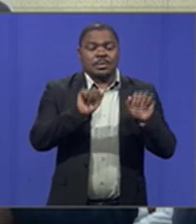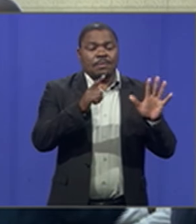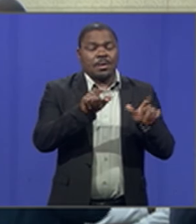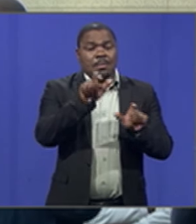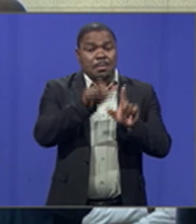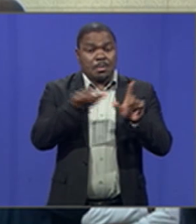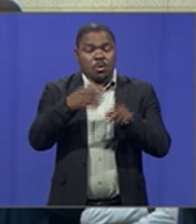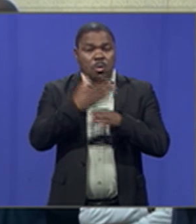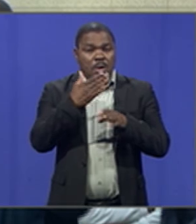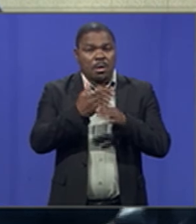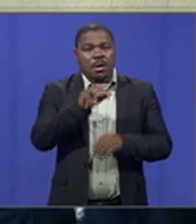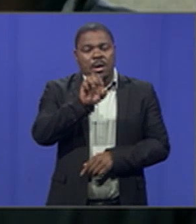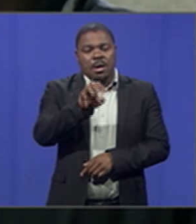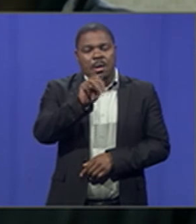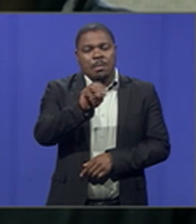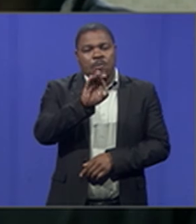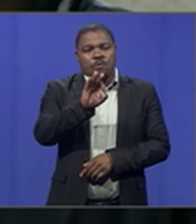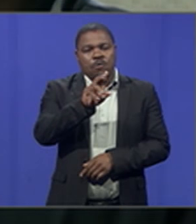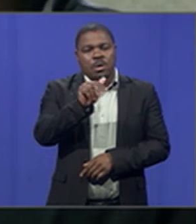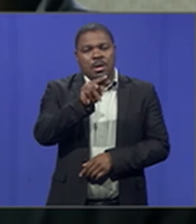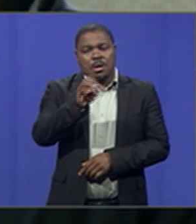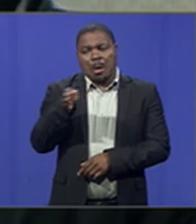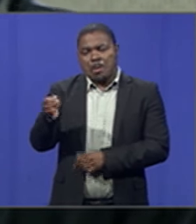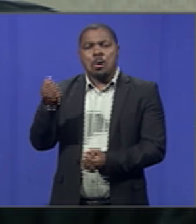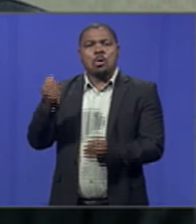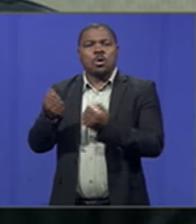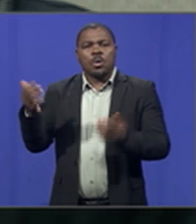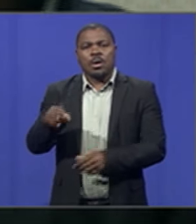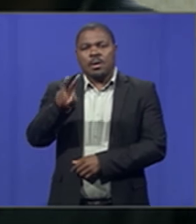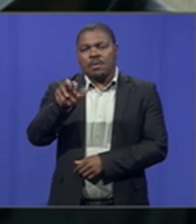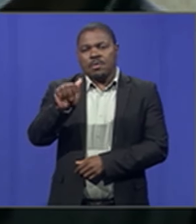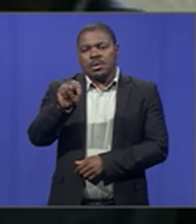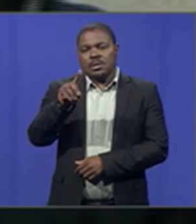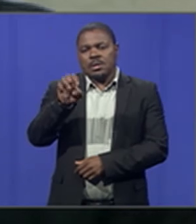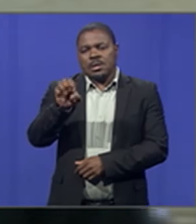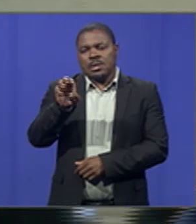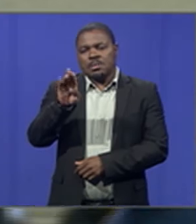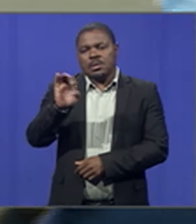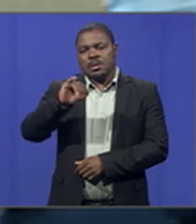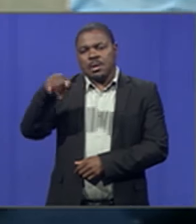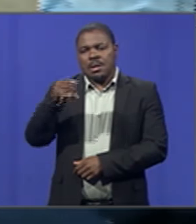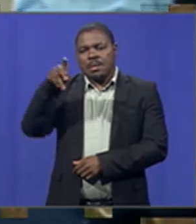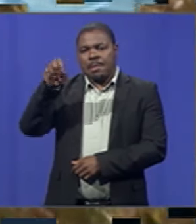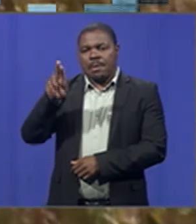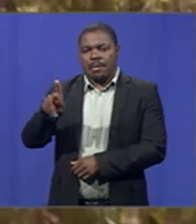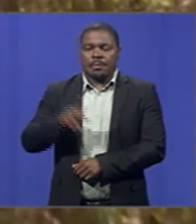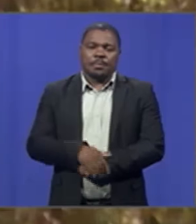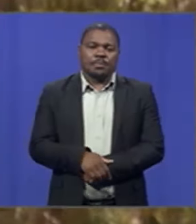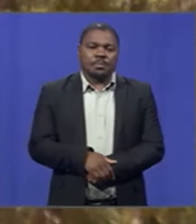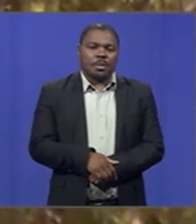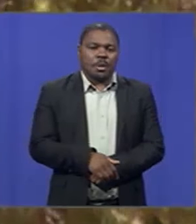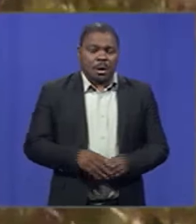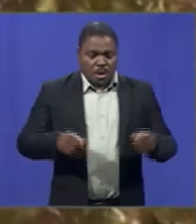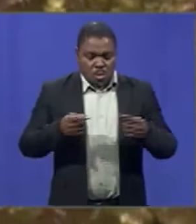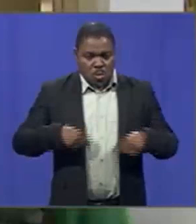ba masepala wa Emfuleni ba tlhotse ba tlhageletse kwa kgotlatshekelo ya magistrata wa Vanderbilt Park. We've